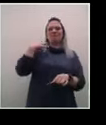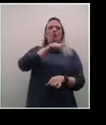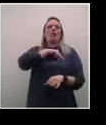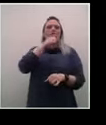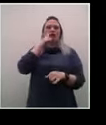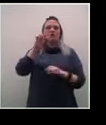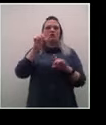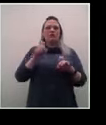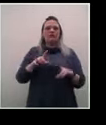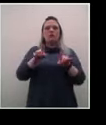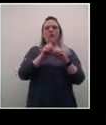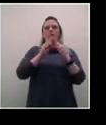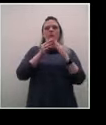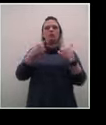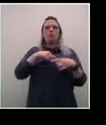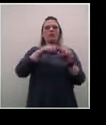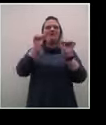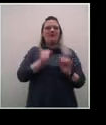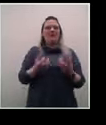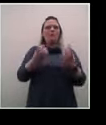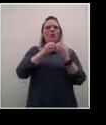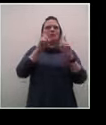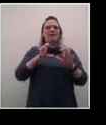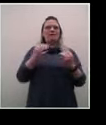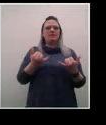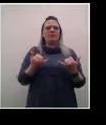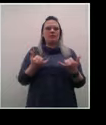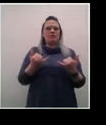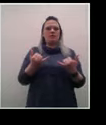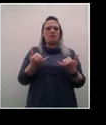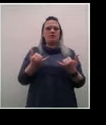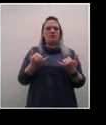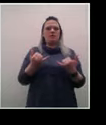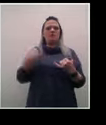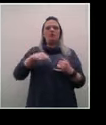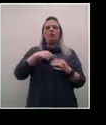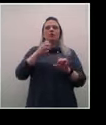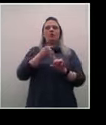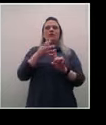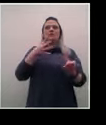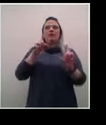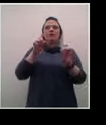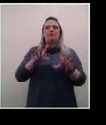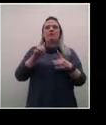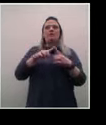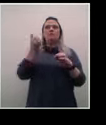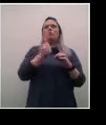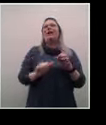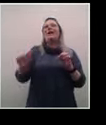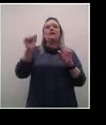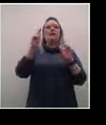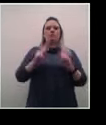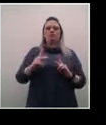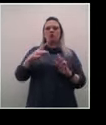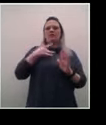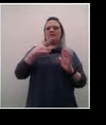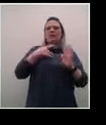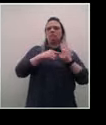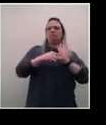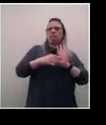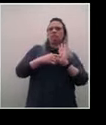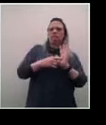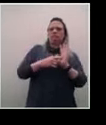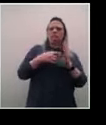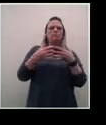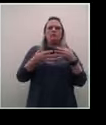community we can do more testing. So now we are expanding our testing to any symptomatic individual, so regardless